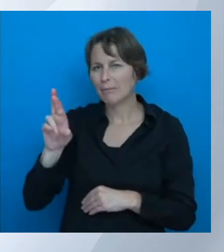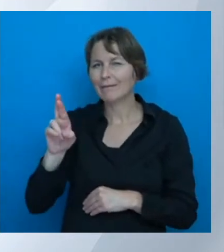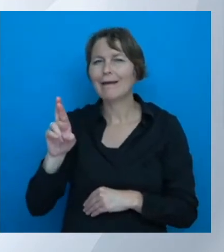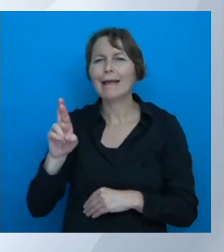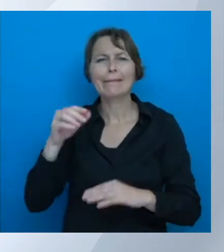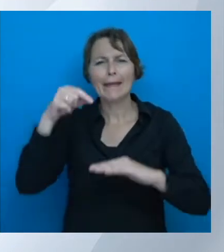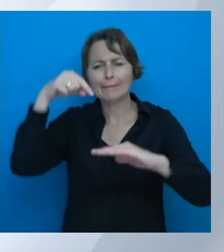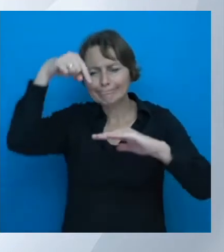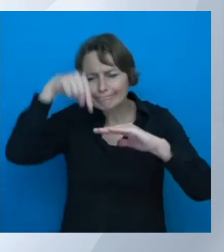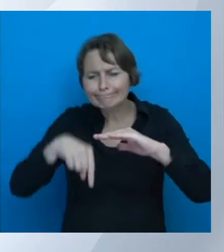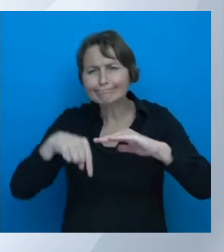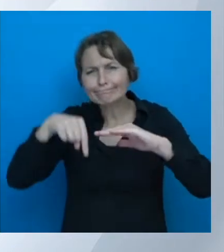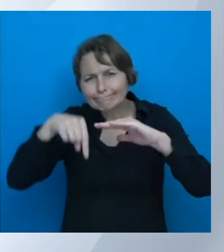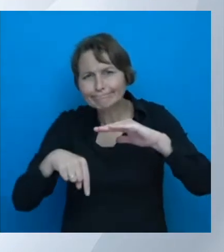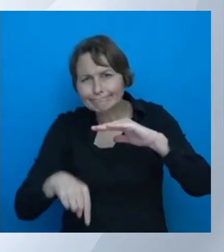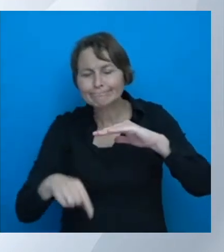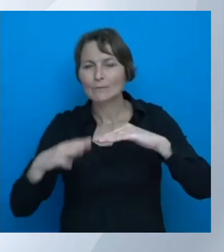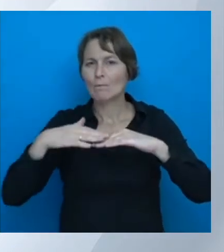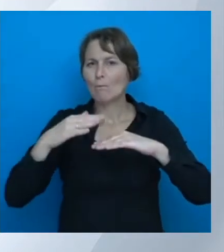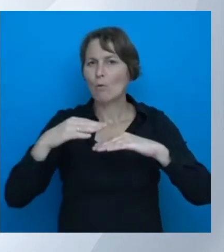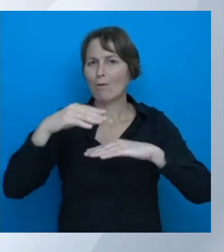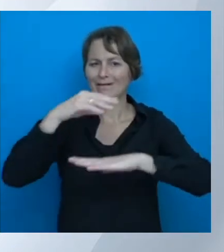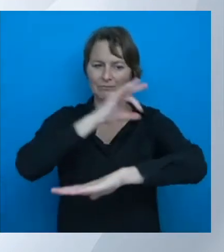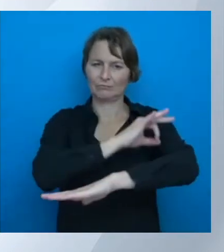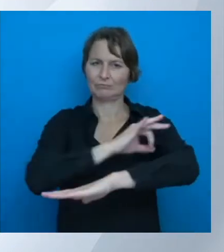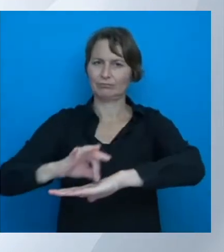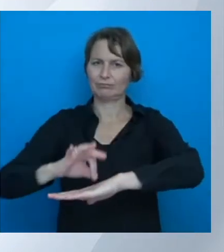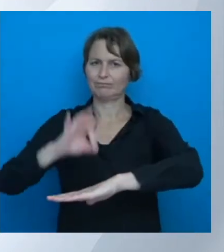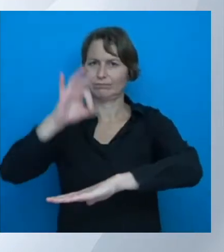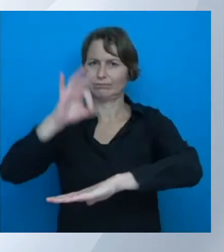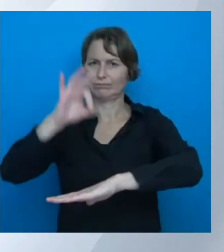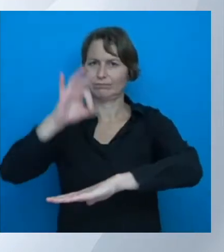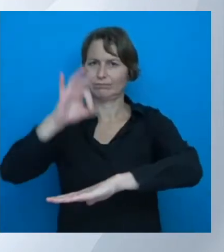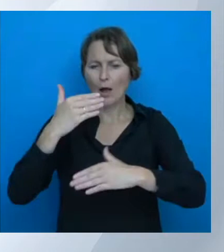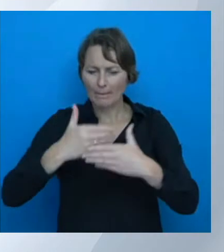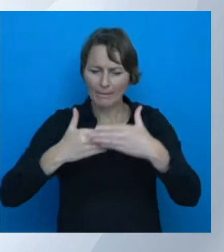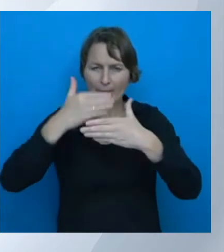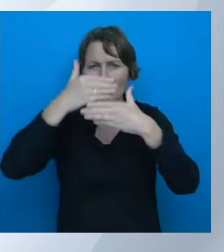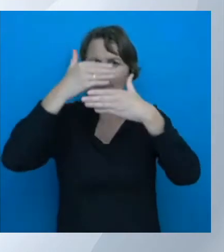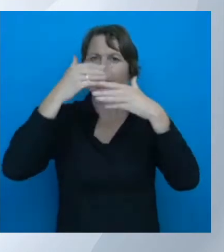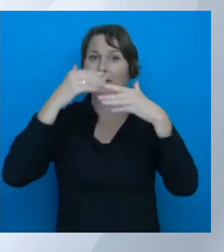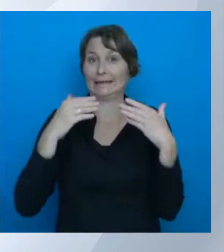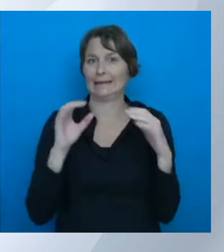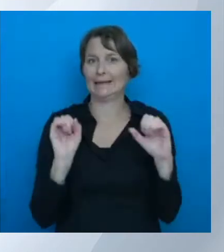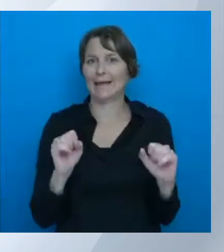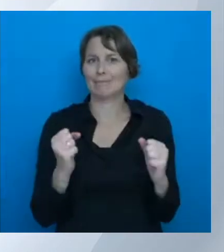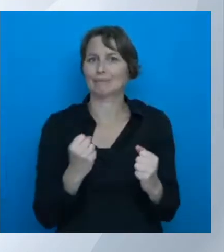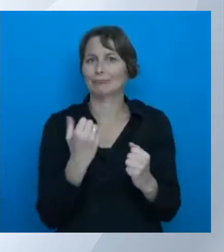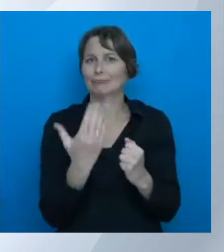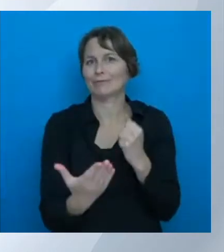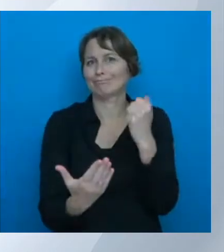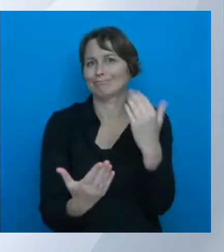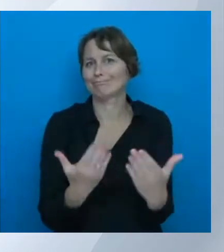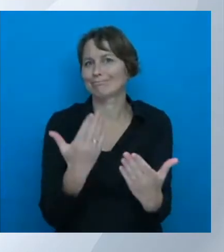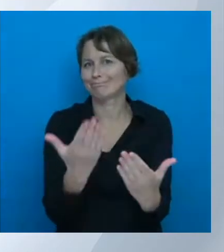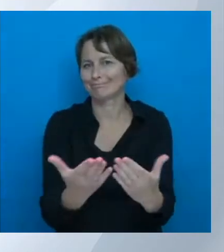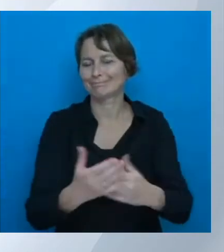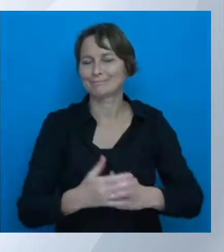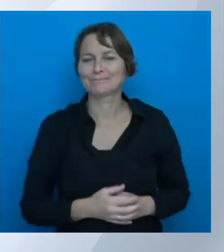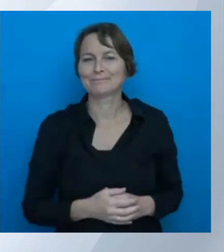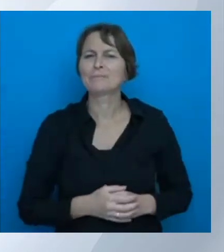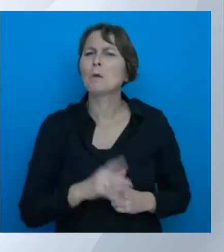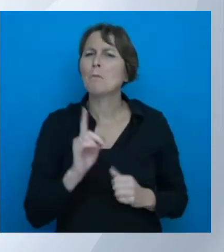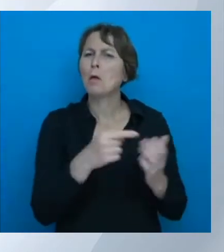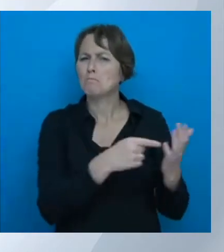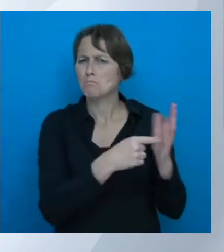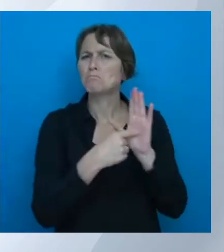talk about various building blocks Dapr provides. I'll also show you how you can build your application by